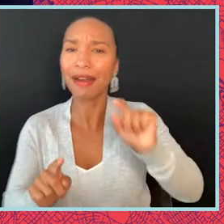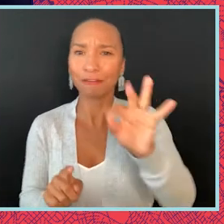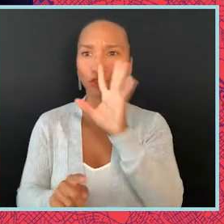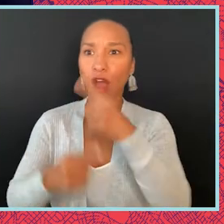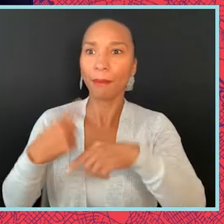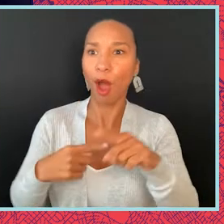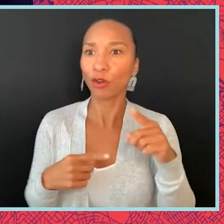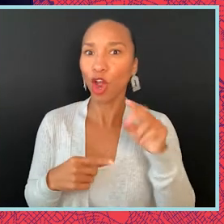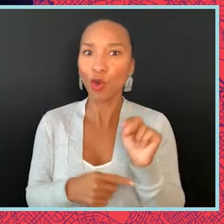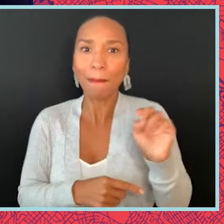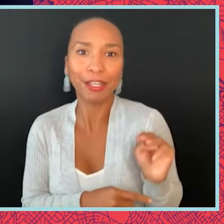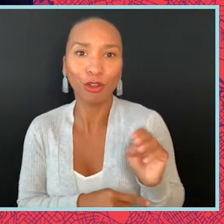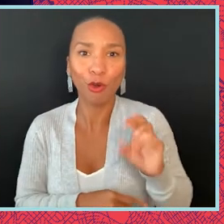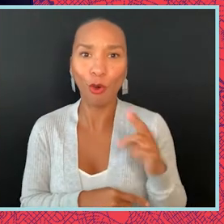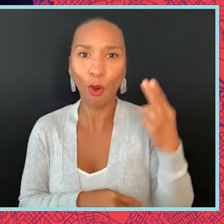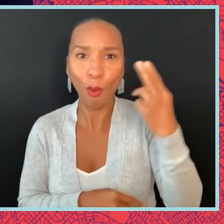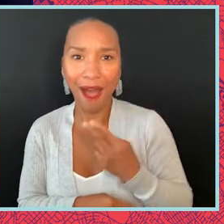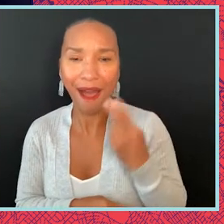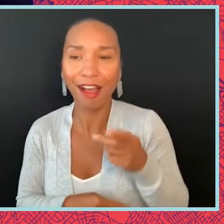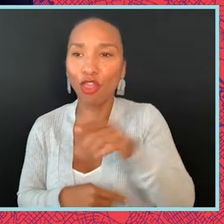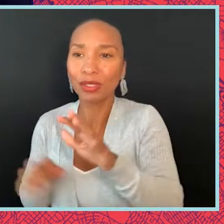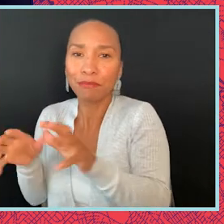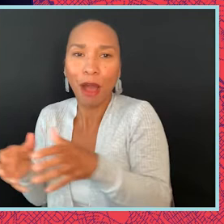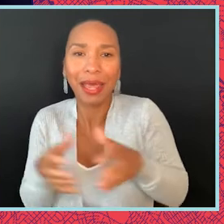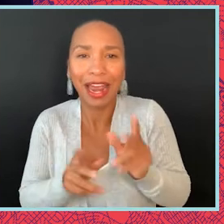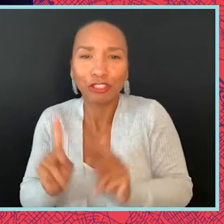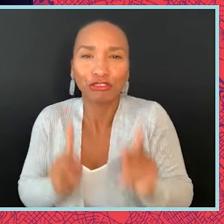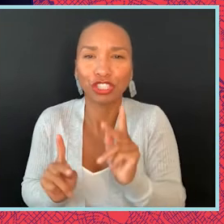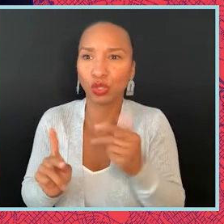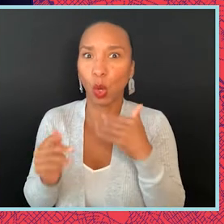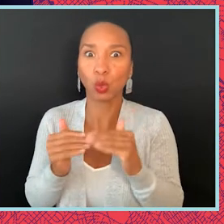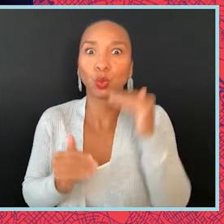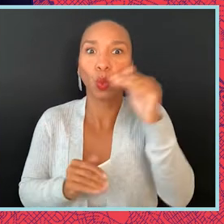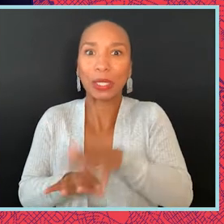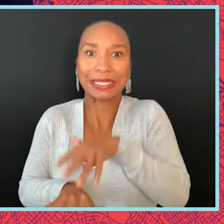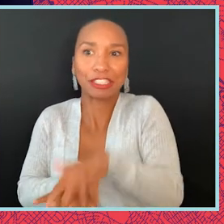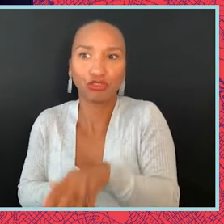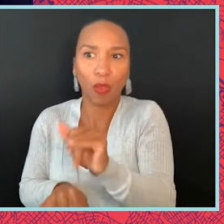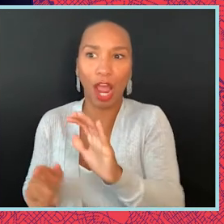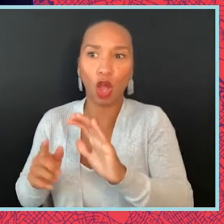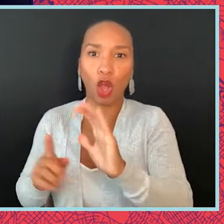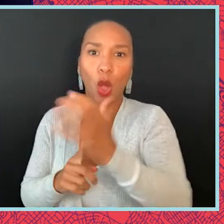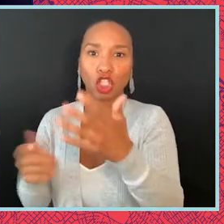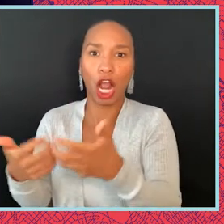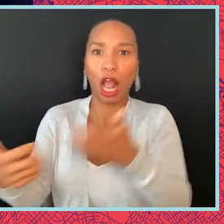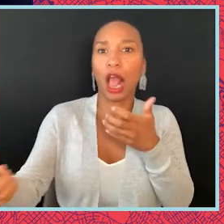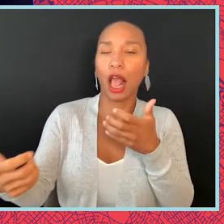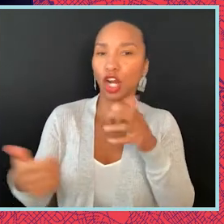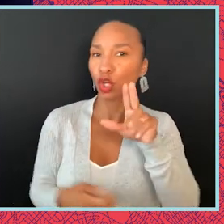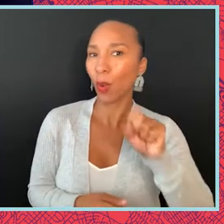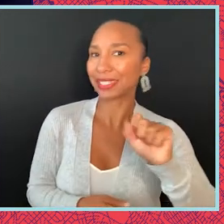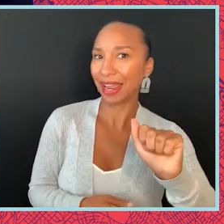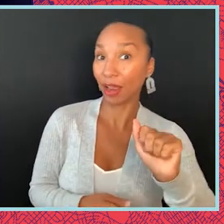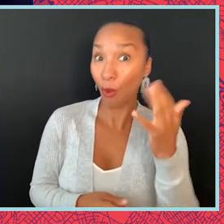becoming a state, it was their populations were too indigenous, or the culture didn't fit to the United States. But it was primarily because those cultures